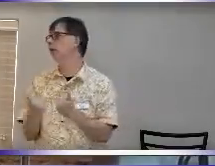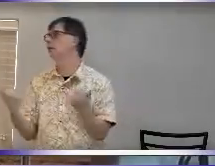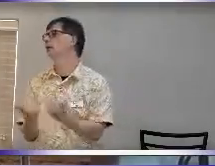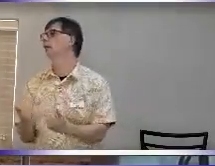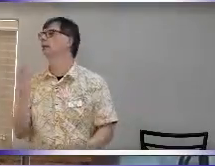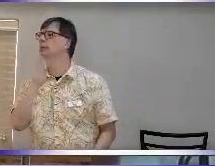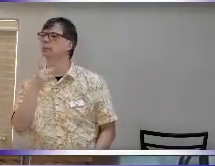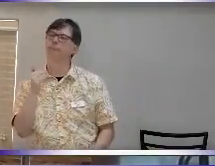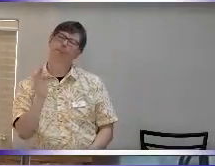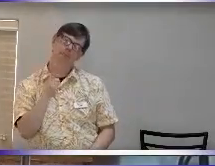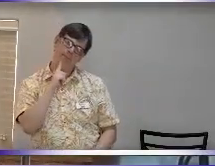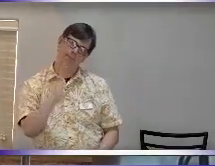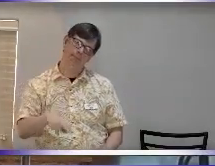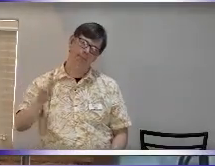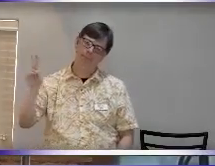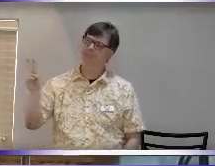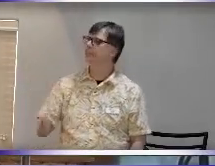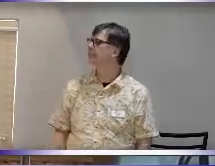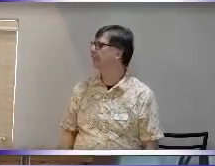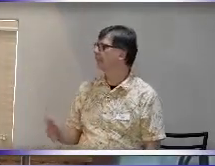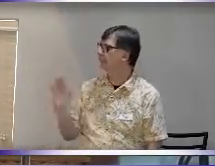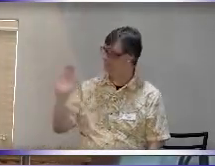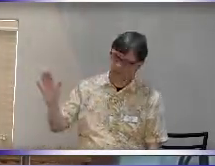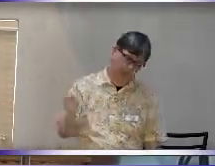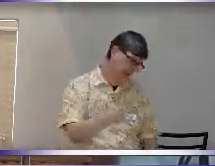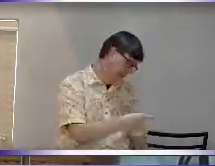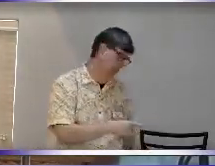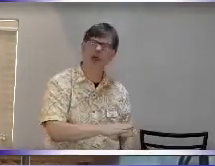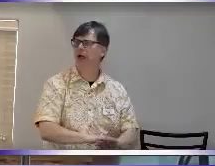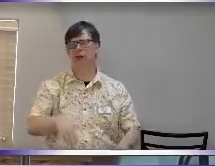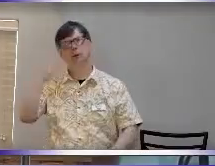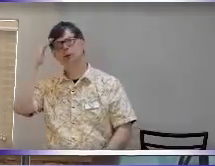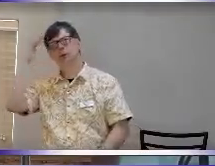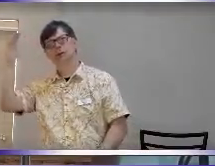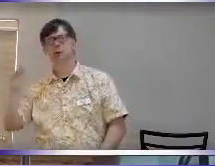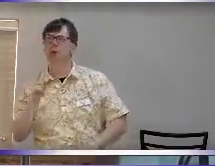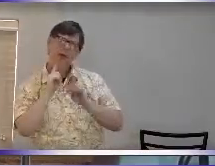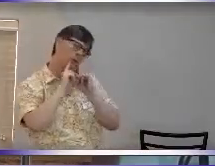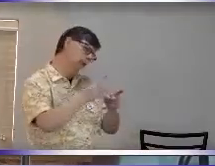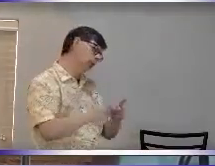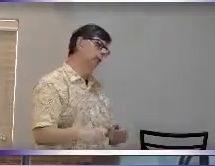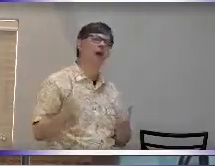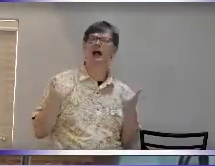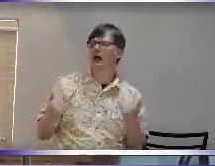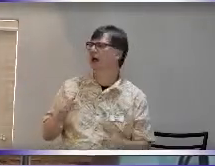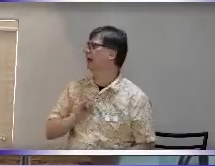be othering me and saying, boy, that guy, I don't know. He's not really talking the way I